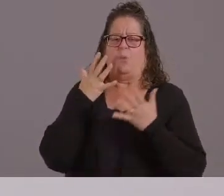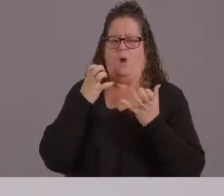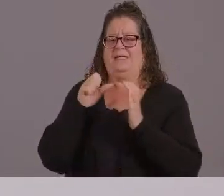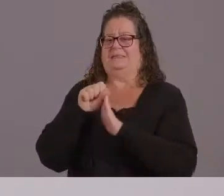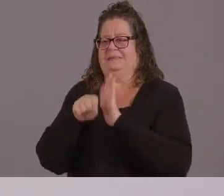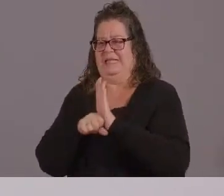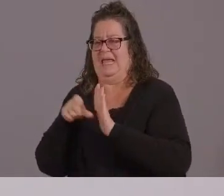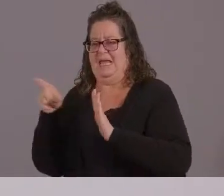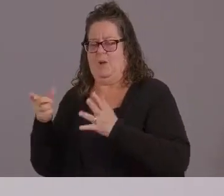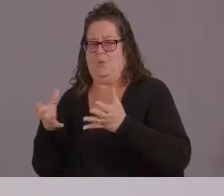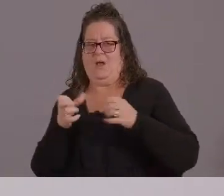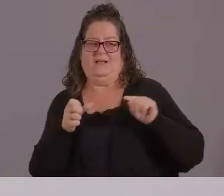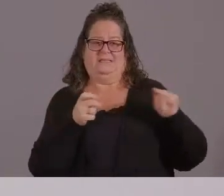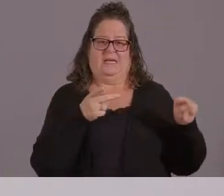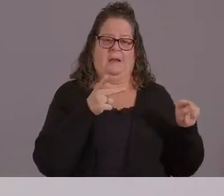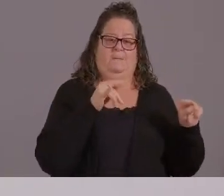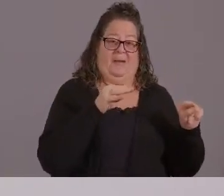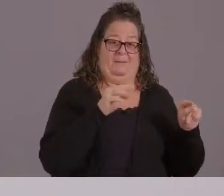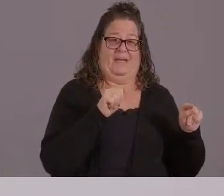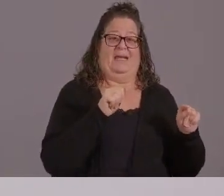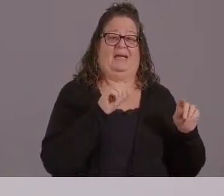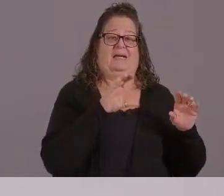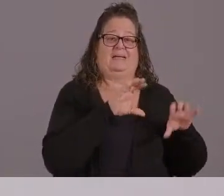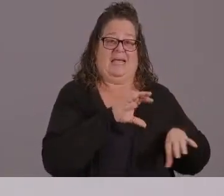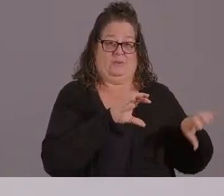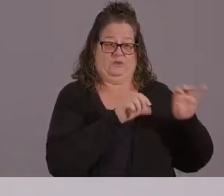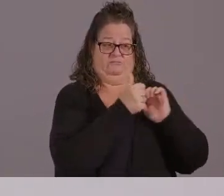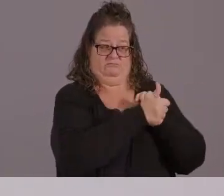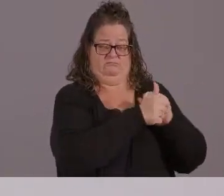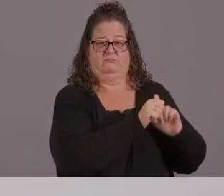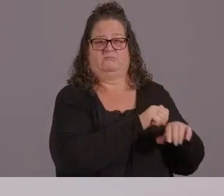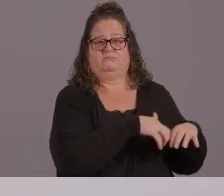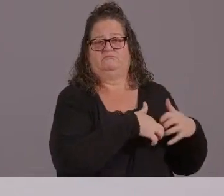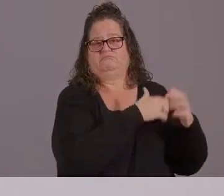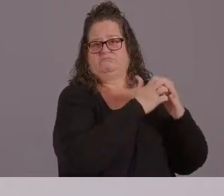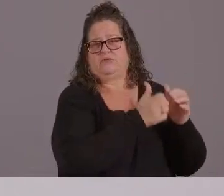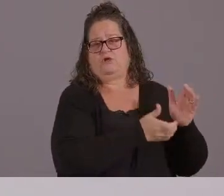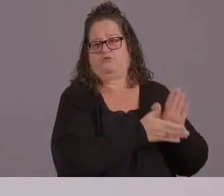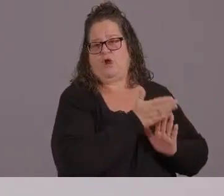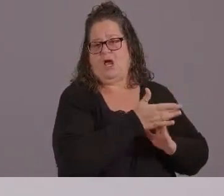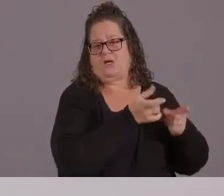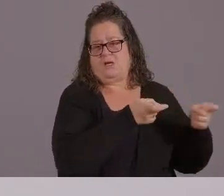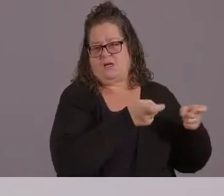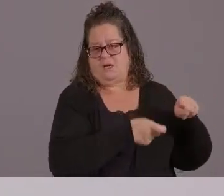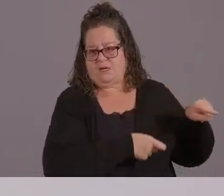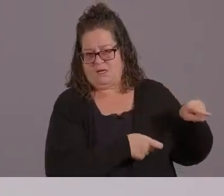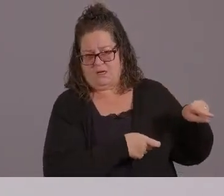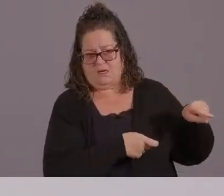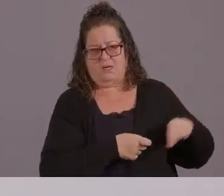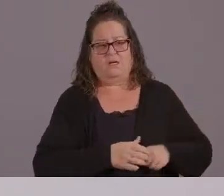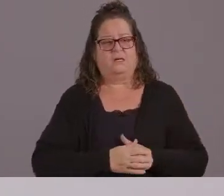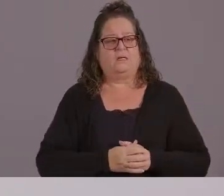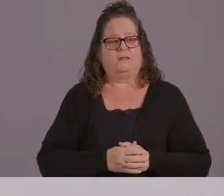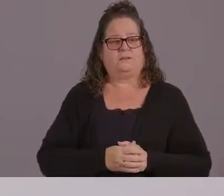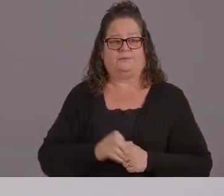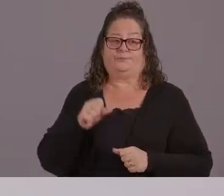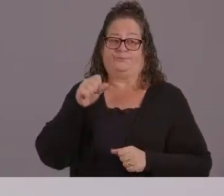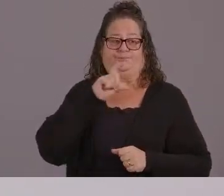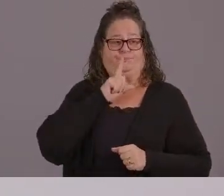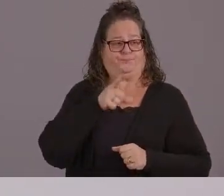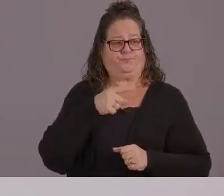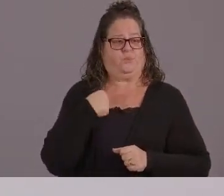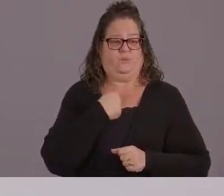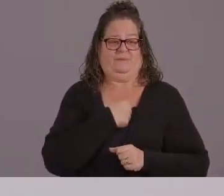do have a currently existing capacity at all these other sites that already have the infrastructure and resources needed to be